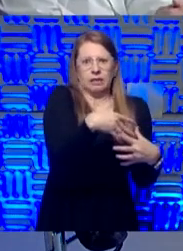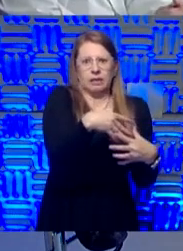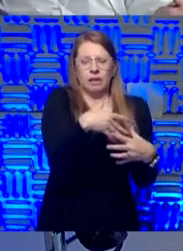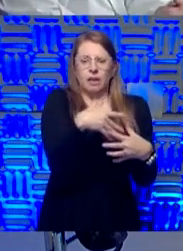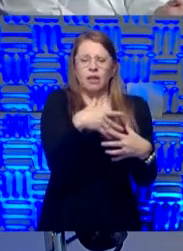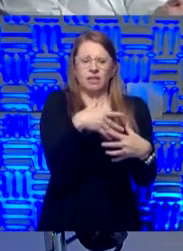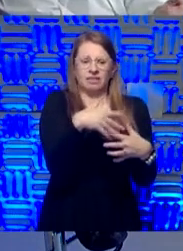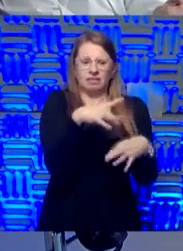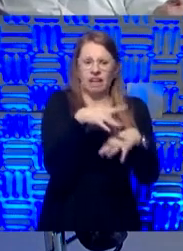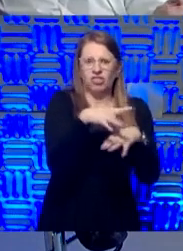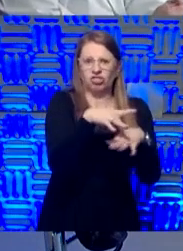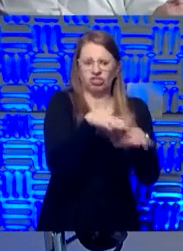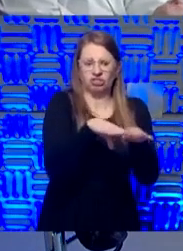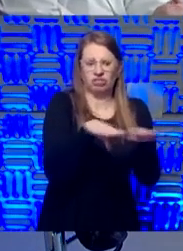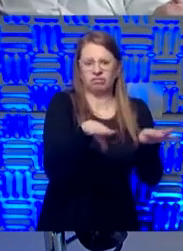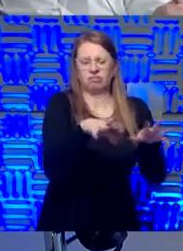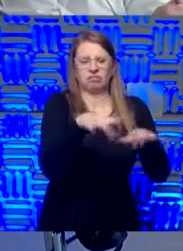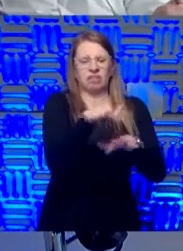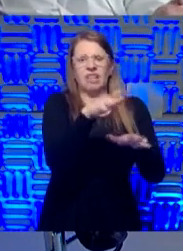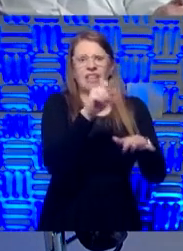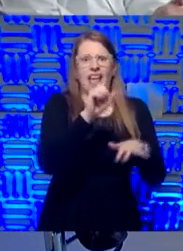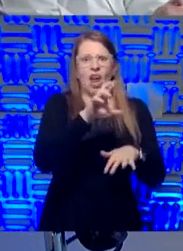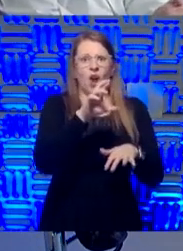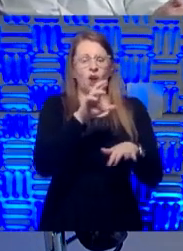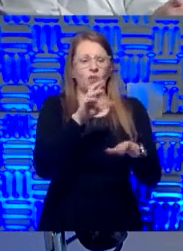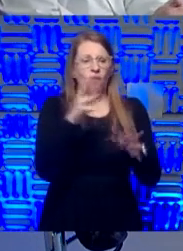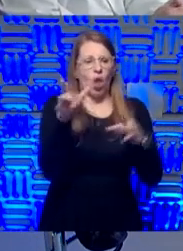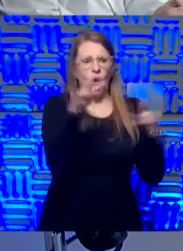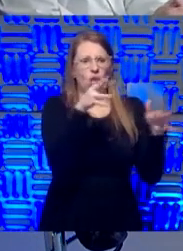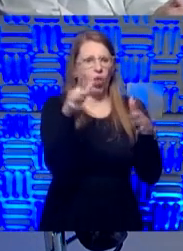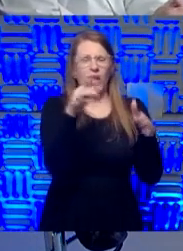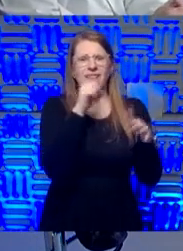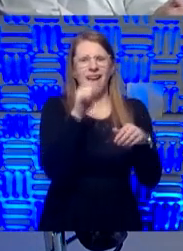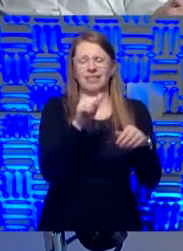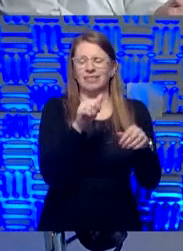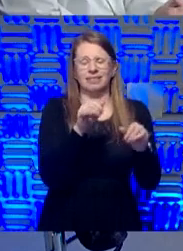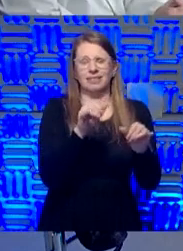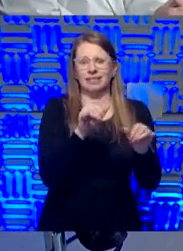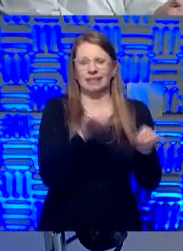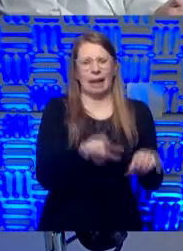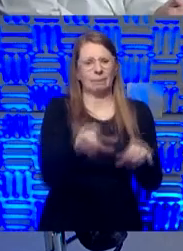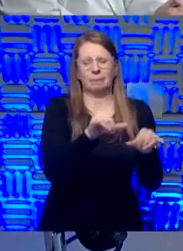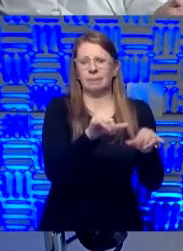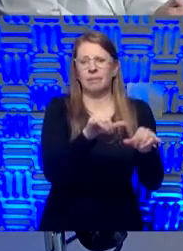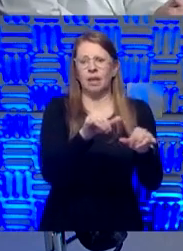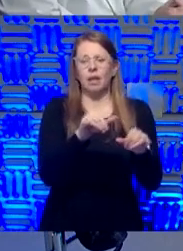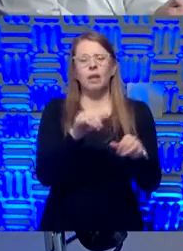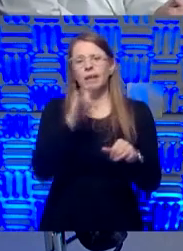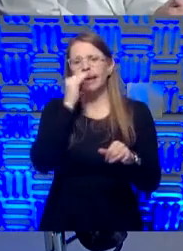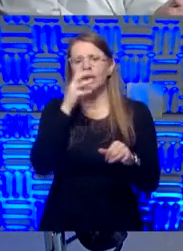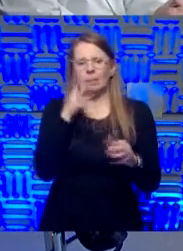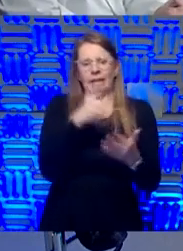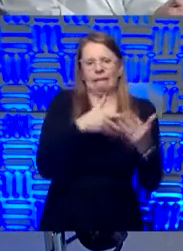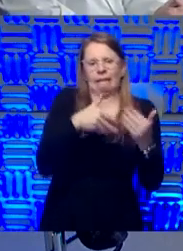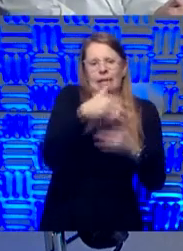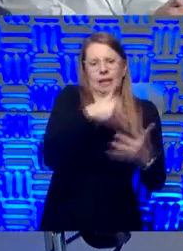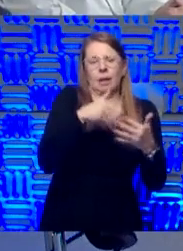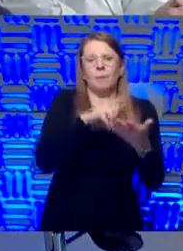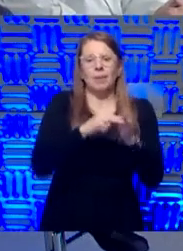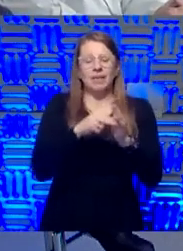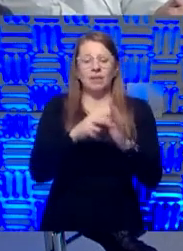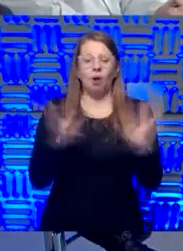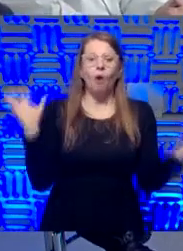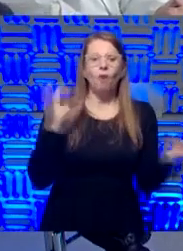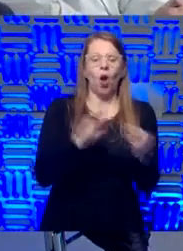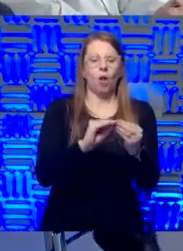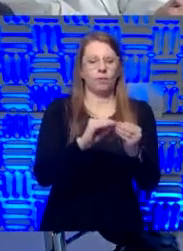get touched constantly. The airflow is not the same. Kids are going to be close together anyway, no matter what they do, but it's really the overall environment I think you have